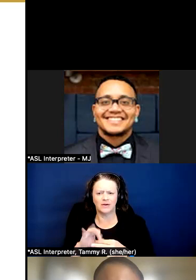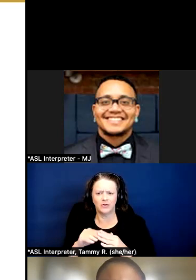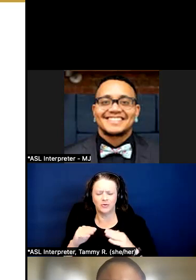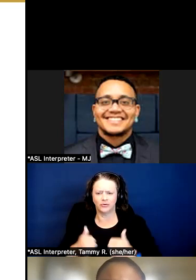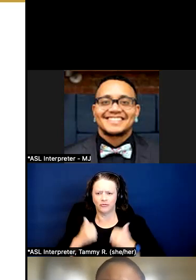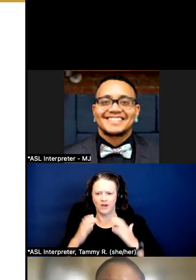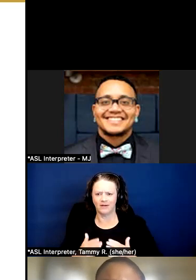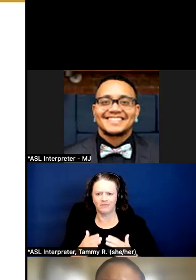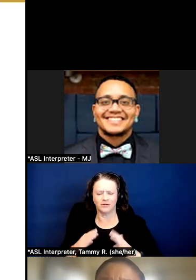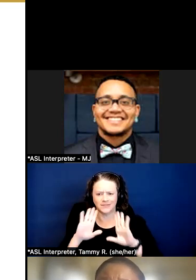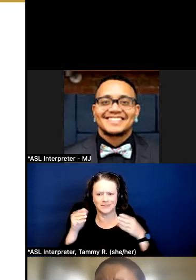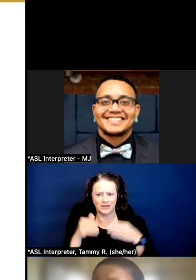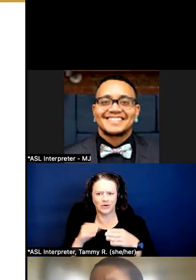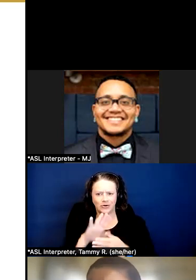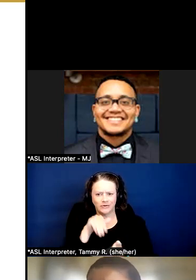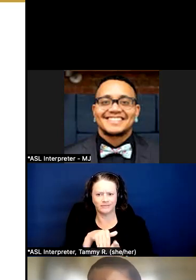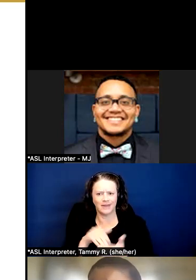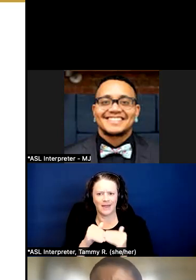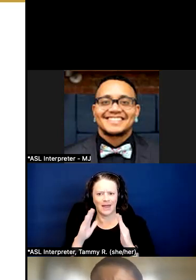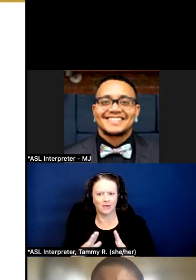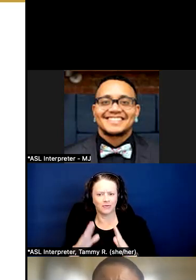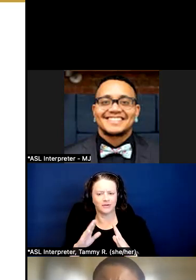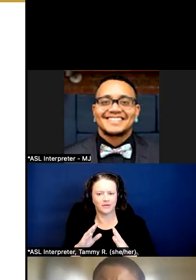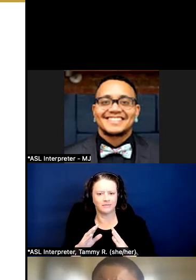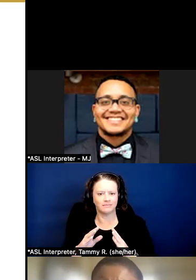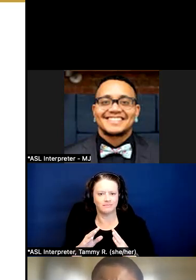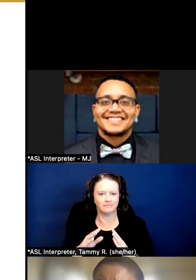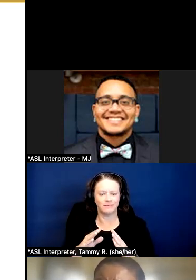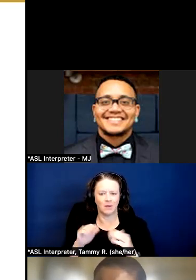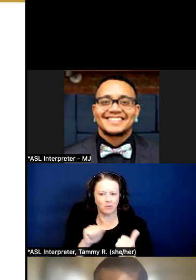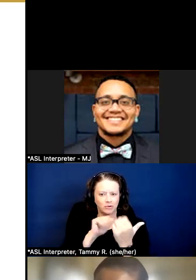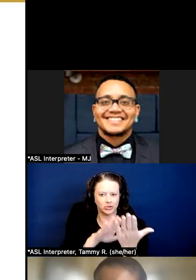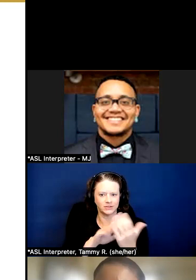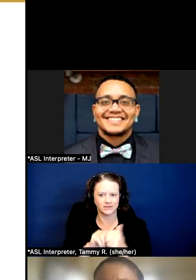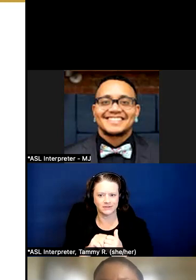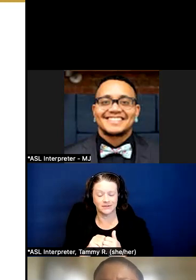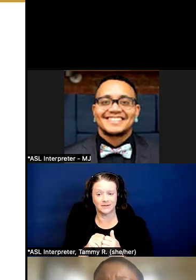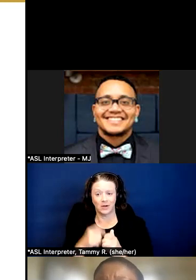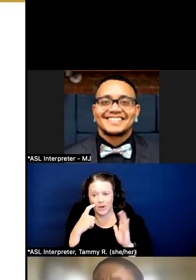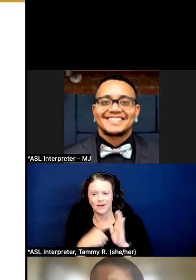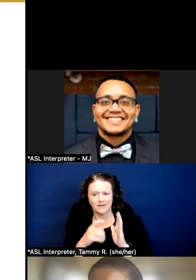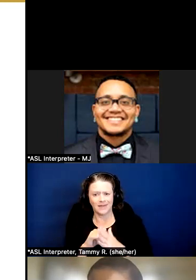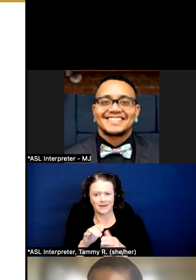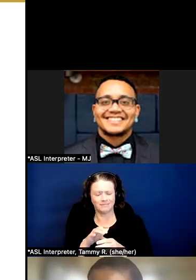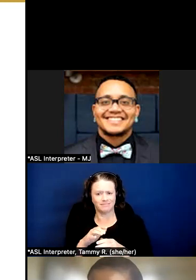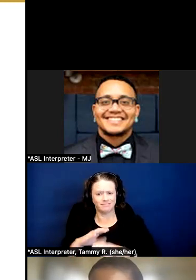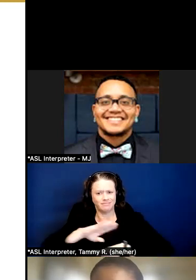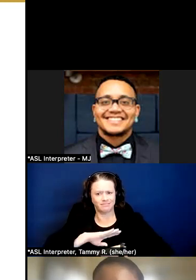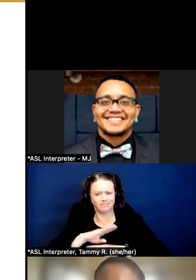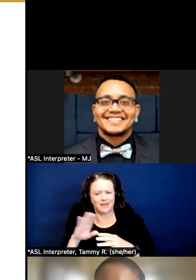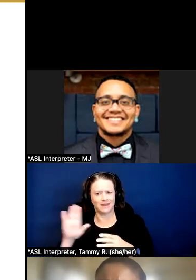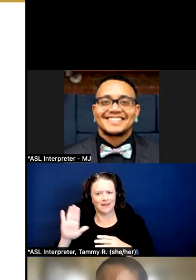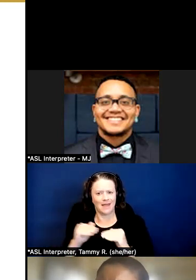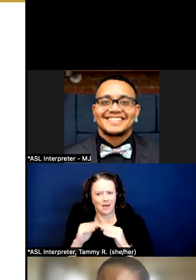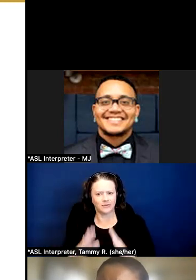approaches, which involves recognizing that adequate housing is a human right, and then prioritizing models such